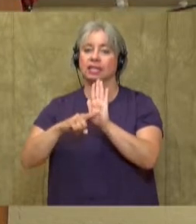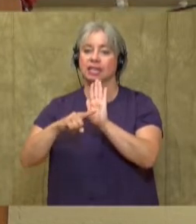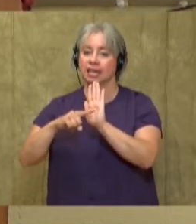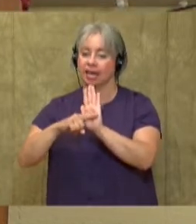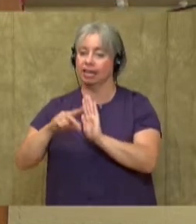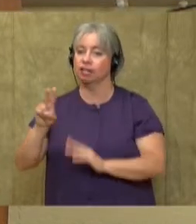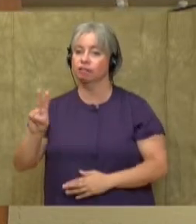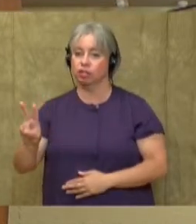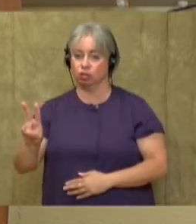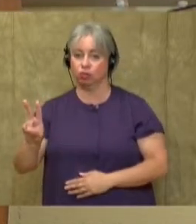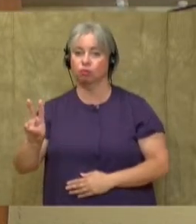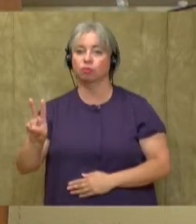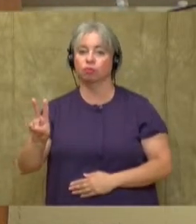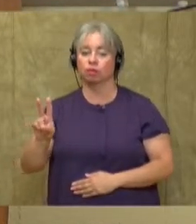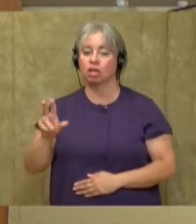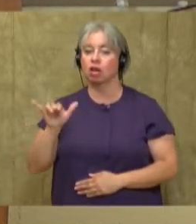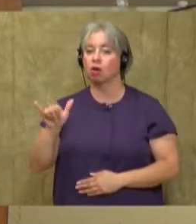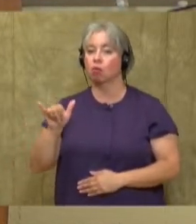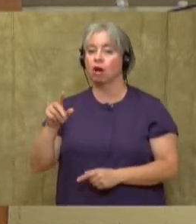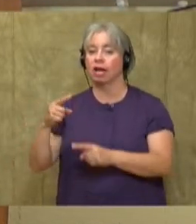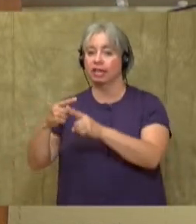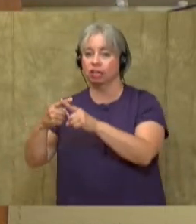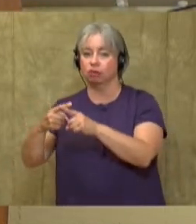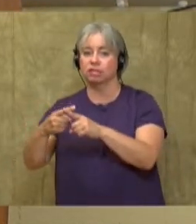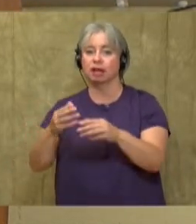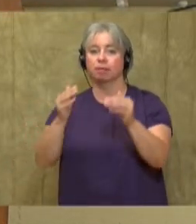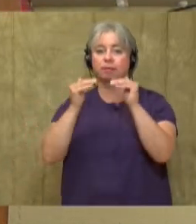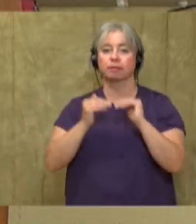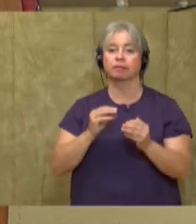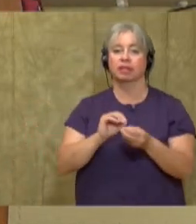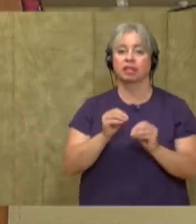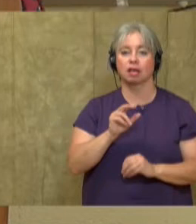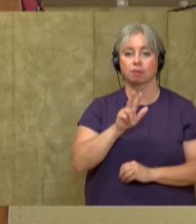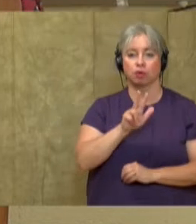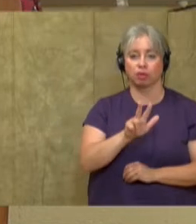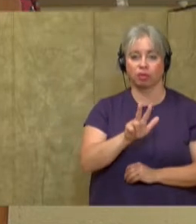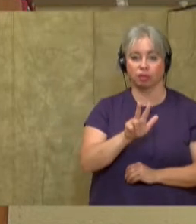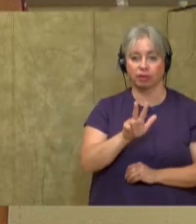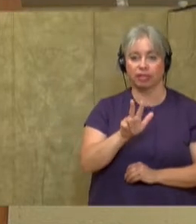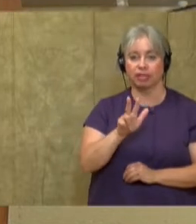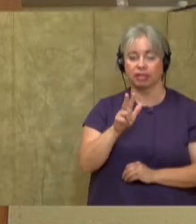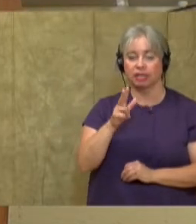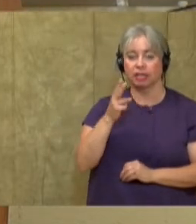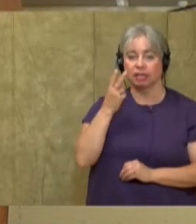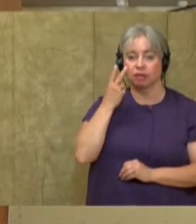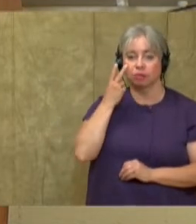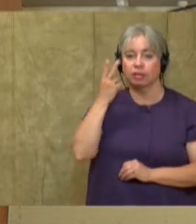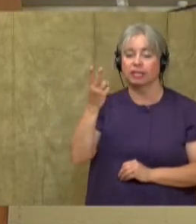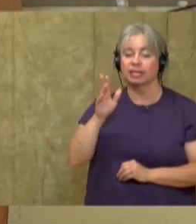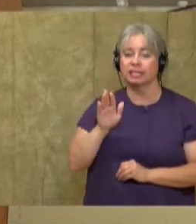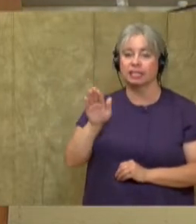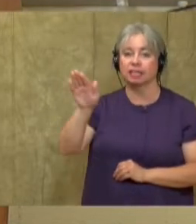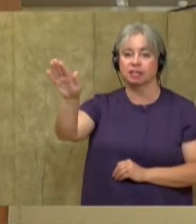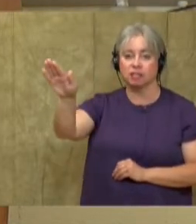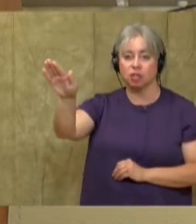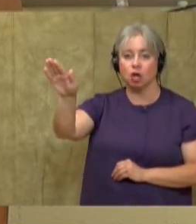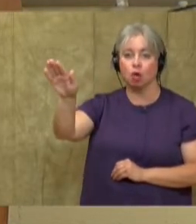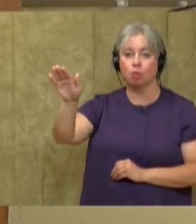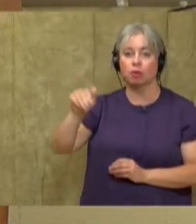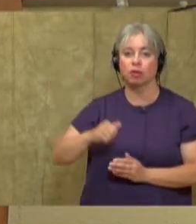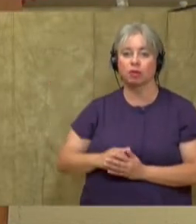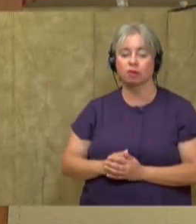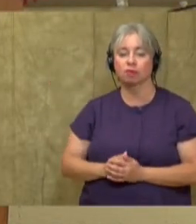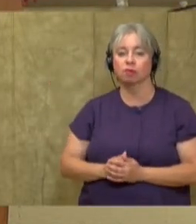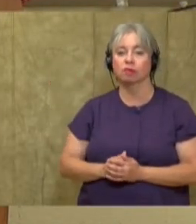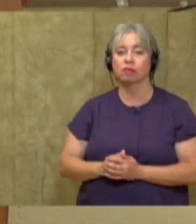2. What about number 3? We can clearly see our slope there. It's our coefficient in front of x. What is our